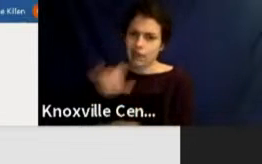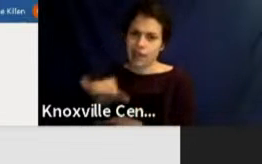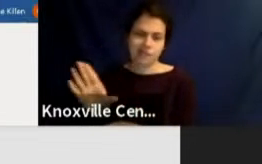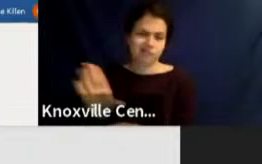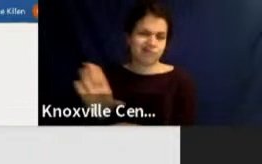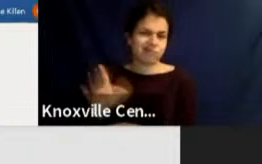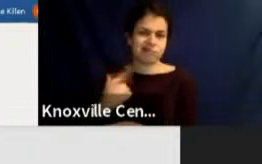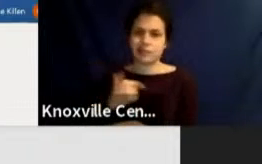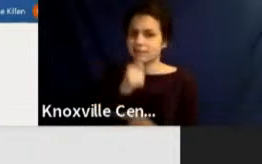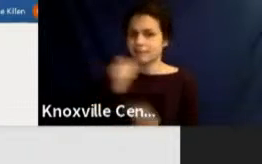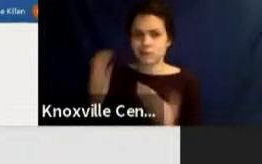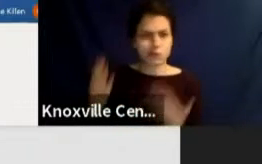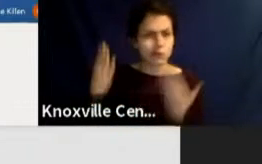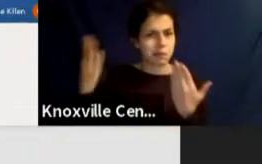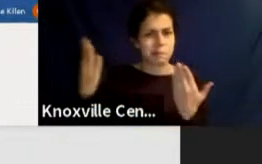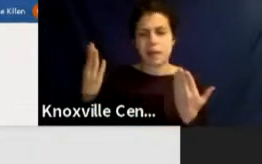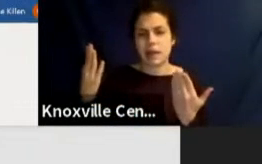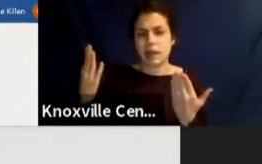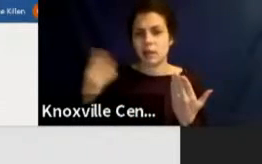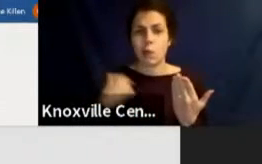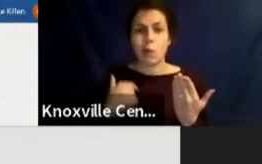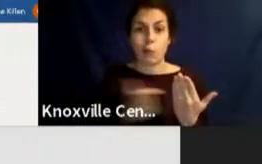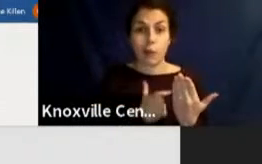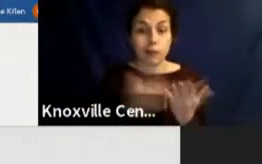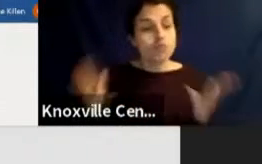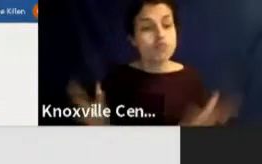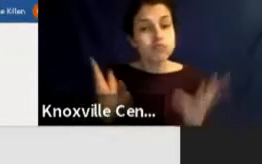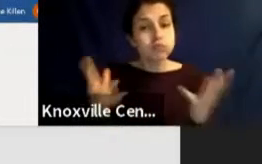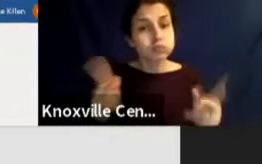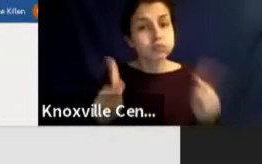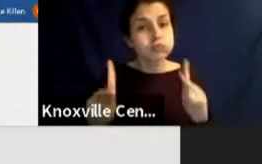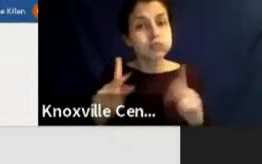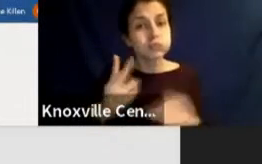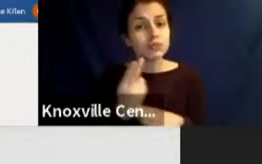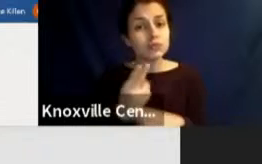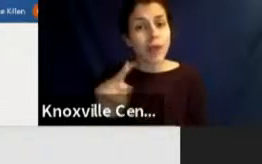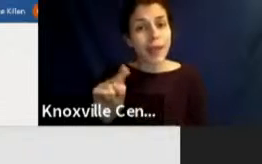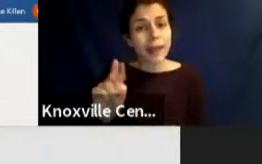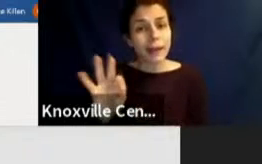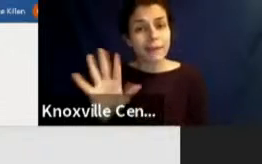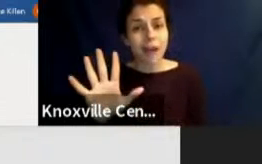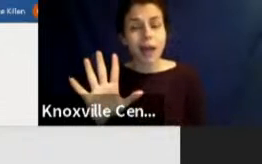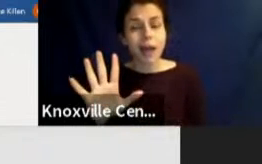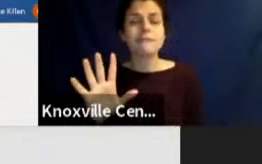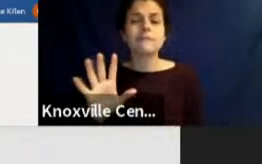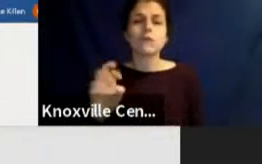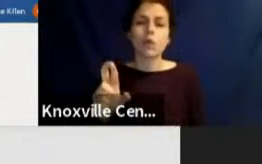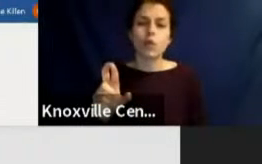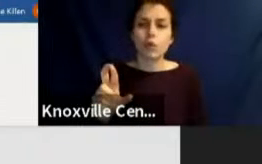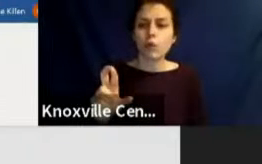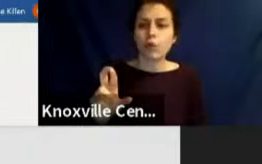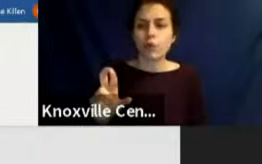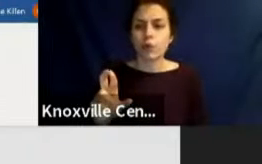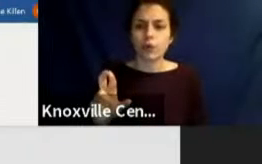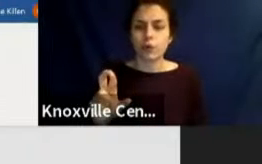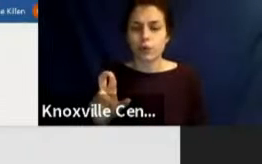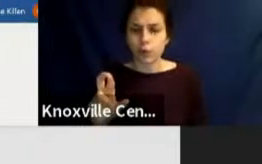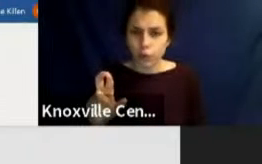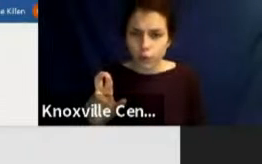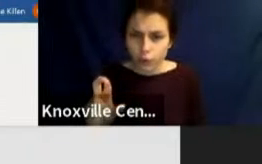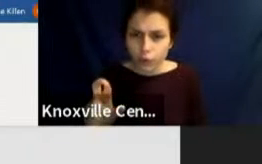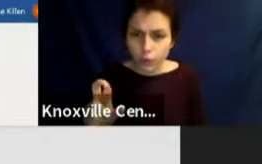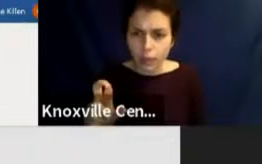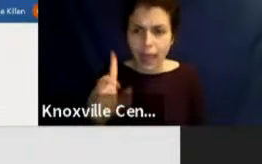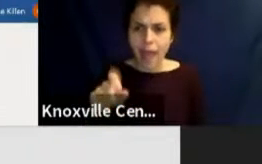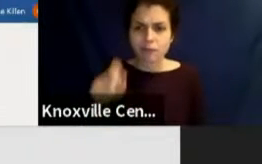not encourage us to encourage people to wear a mask that one, they are supposed to be fitted for